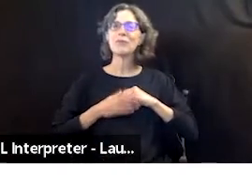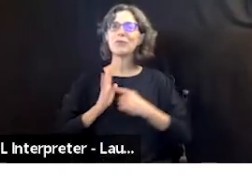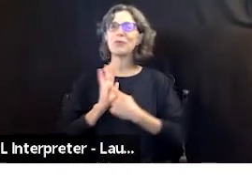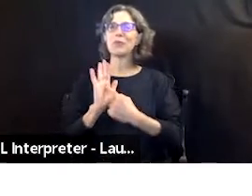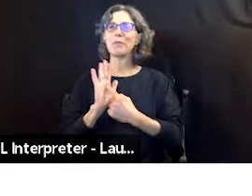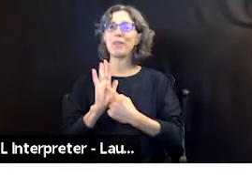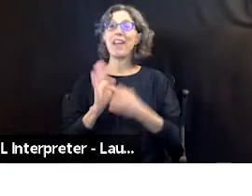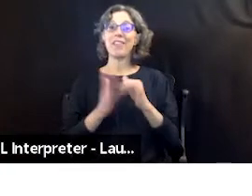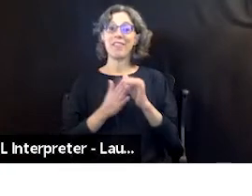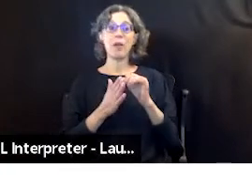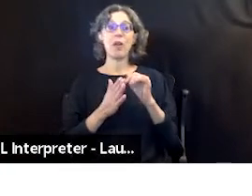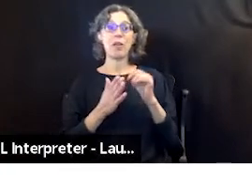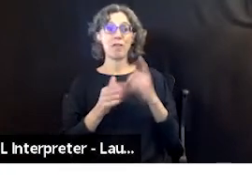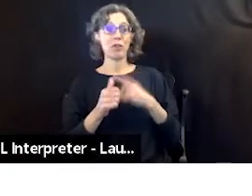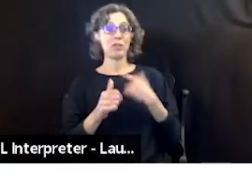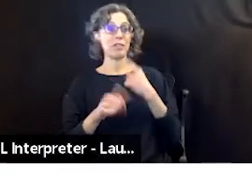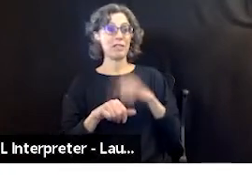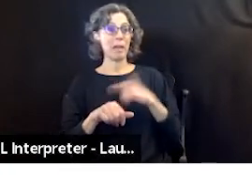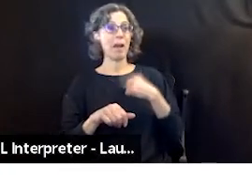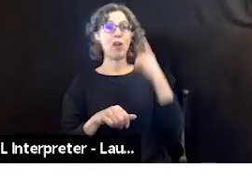exactly what I did the first time I heard this poem.